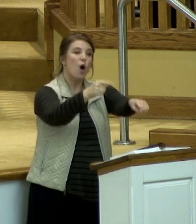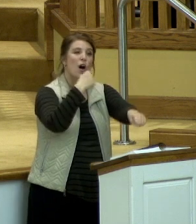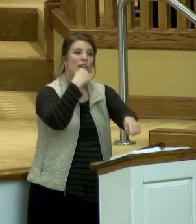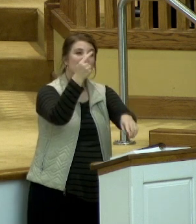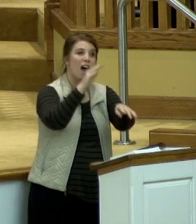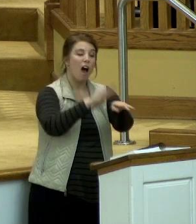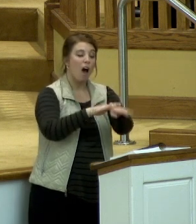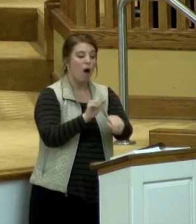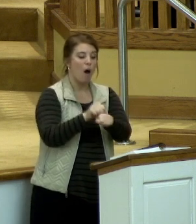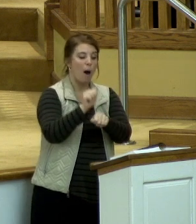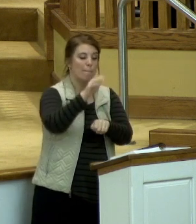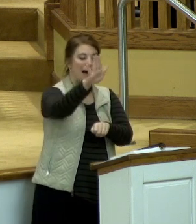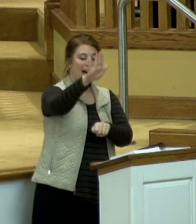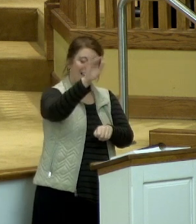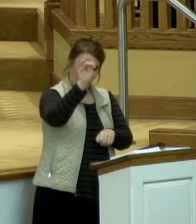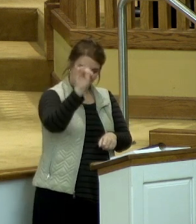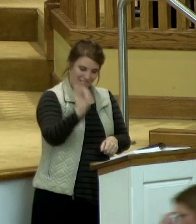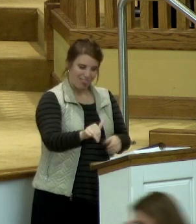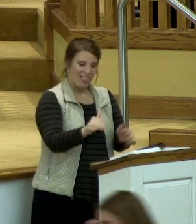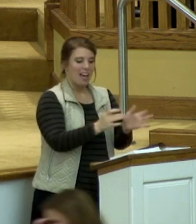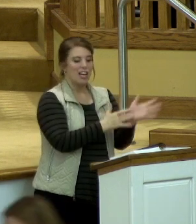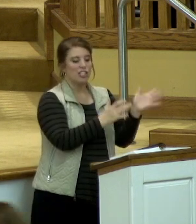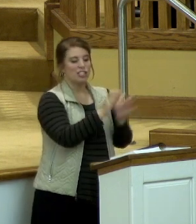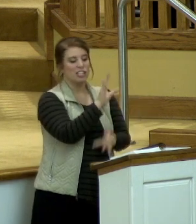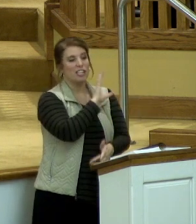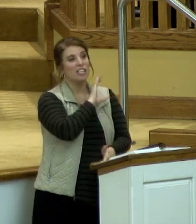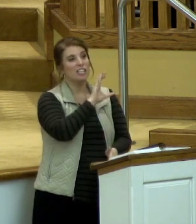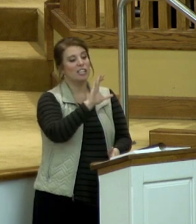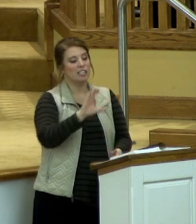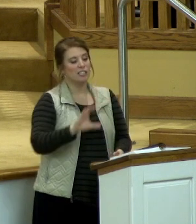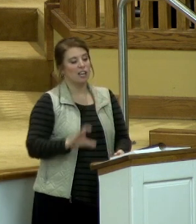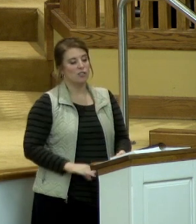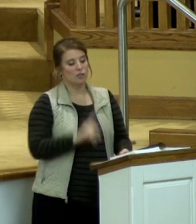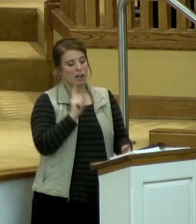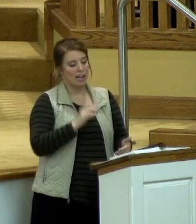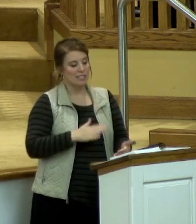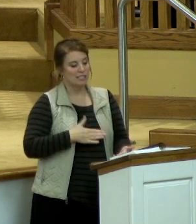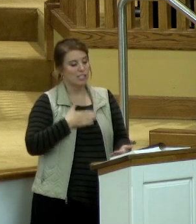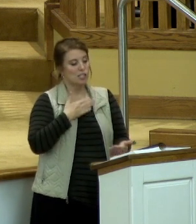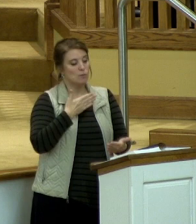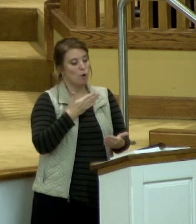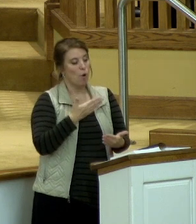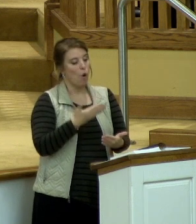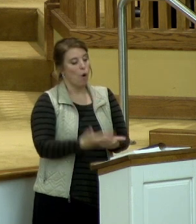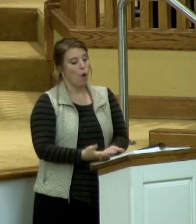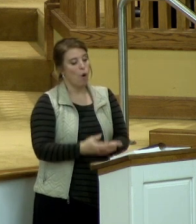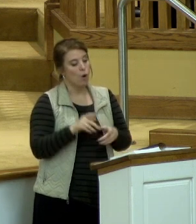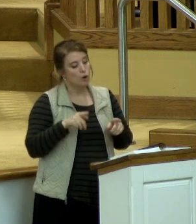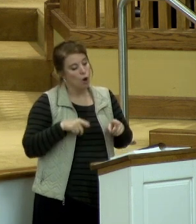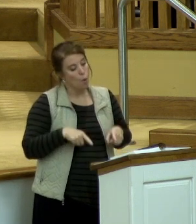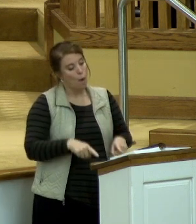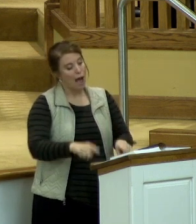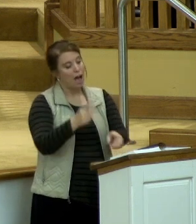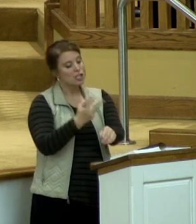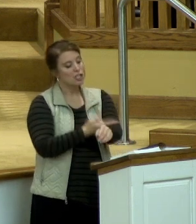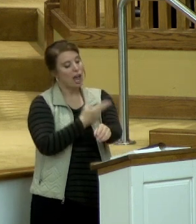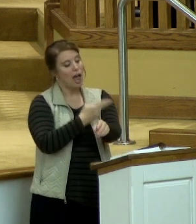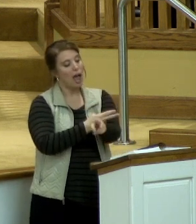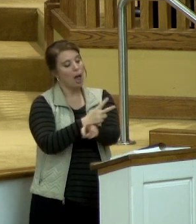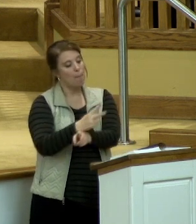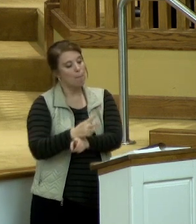Go tell it on the mountain that Jesus Christ is born.